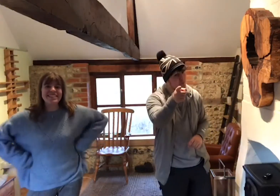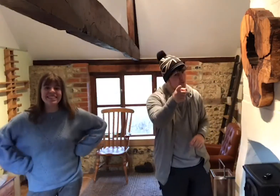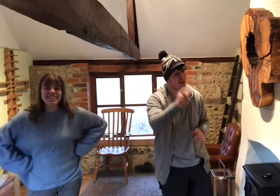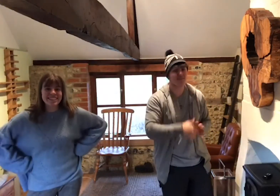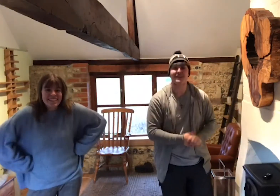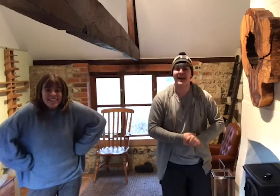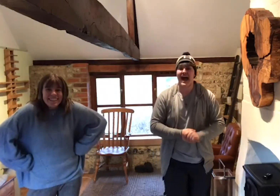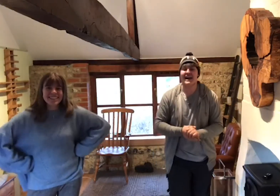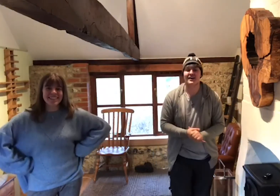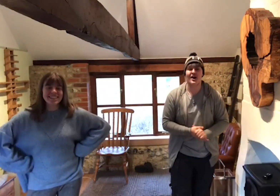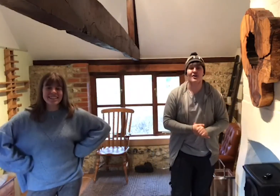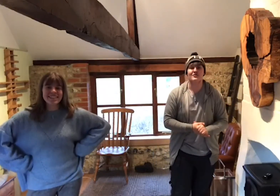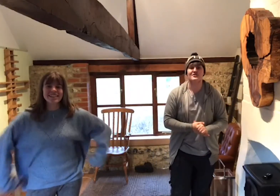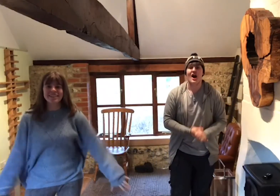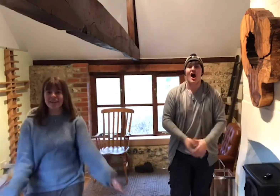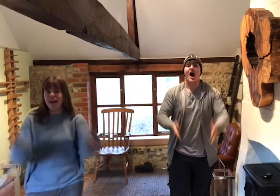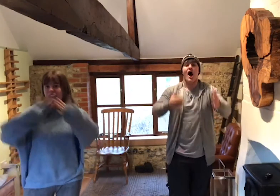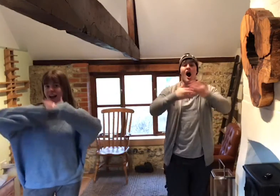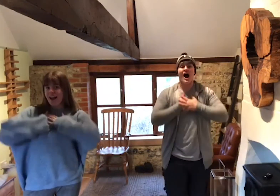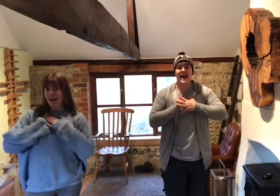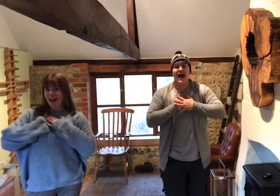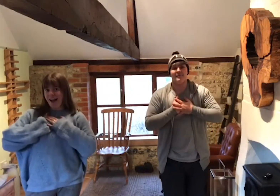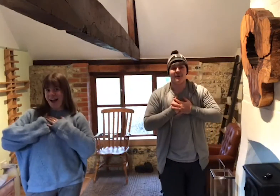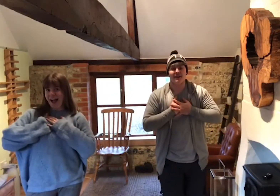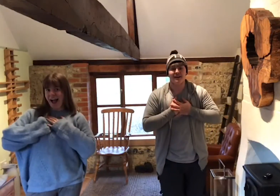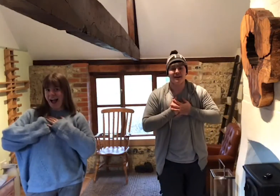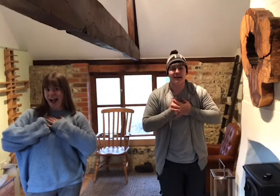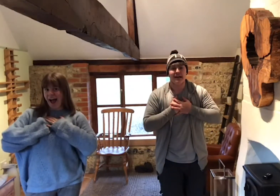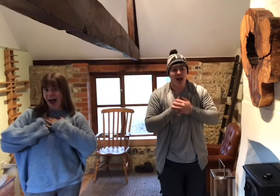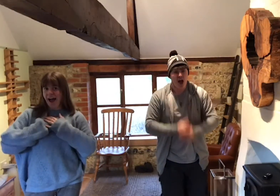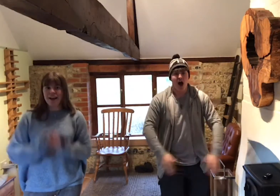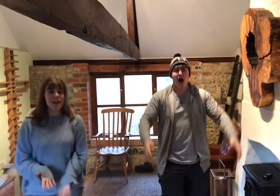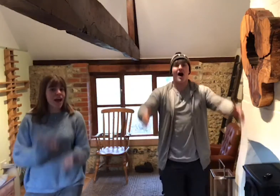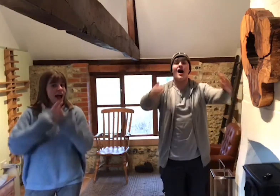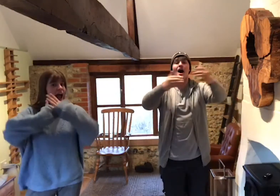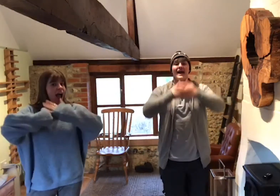better remember it. And it goes, I am.